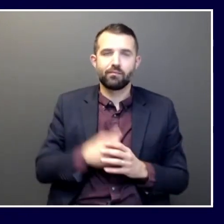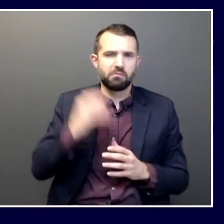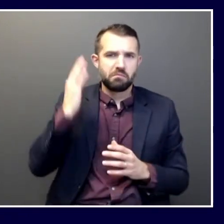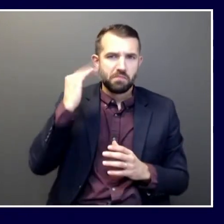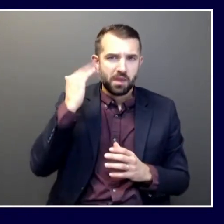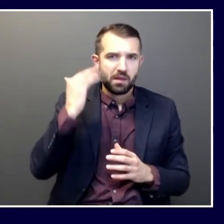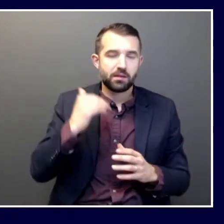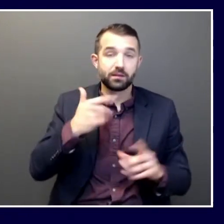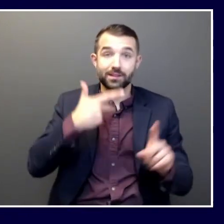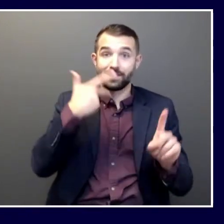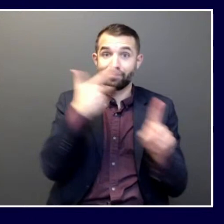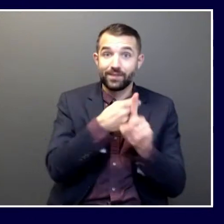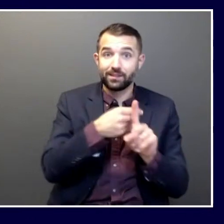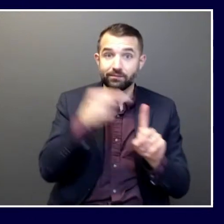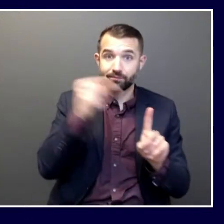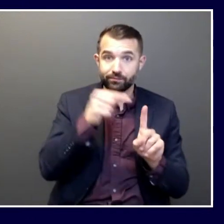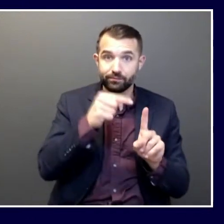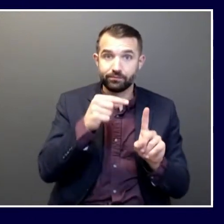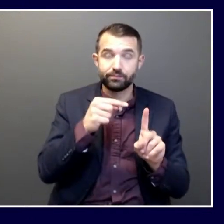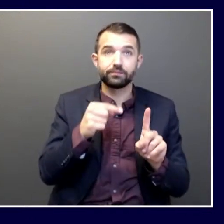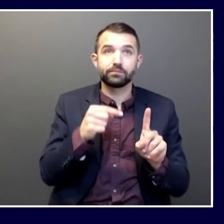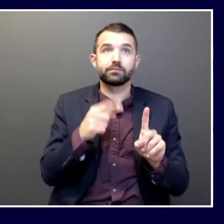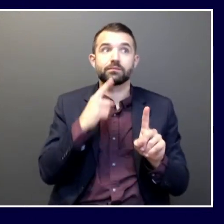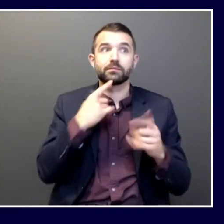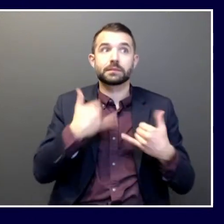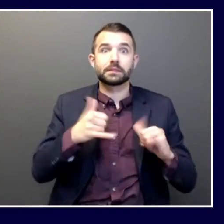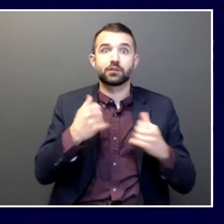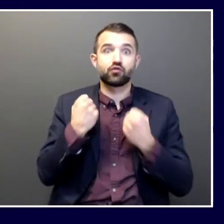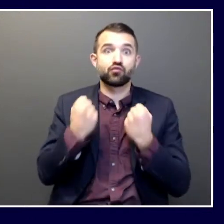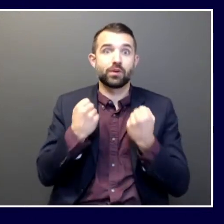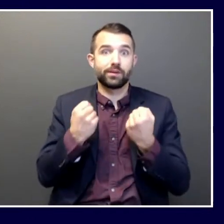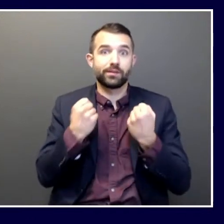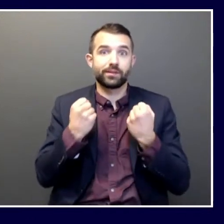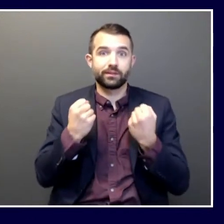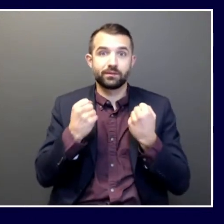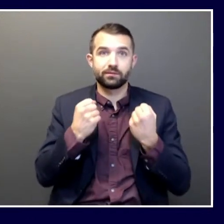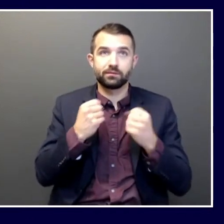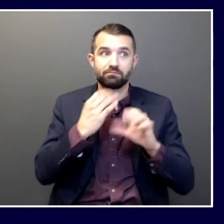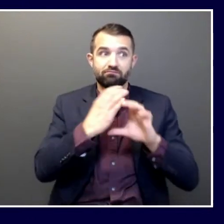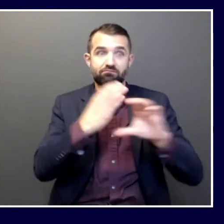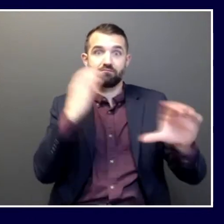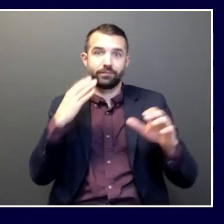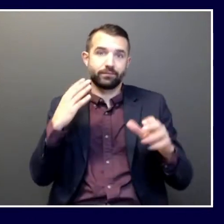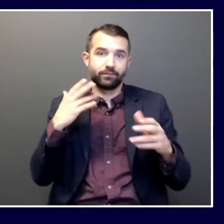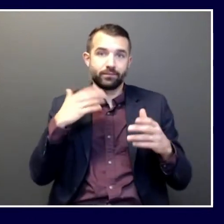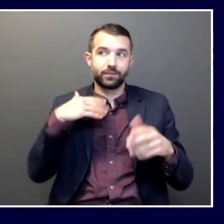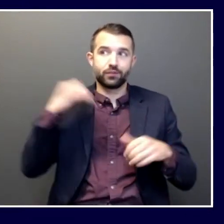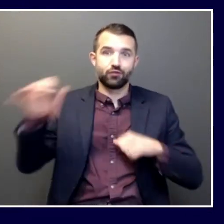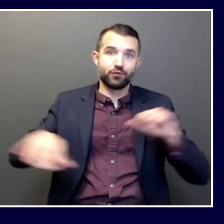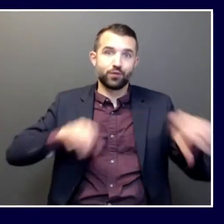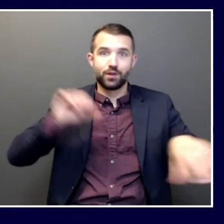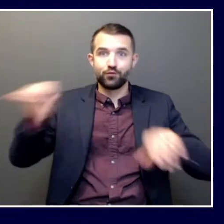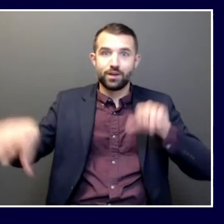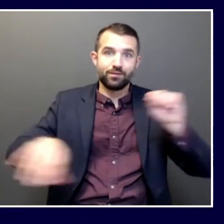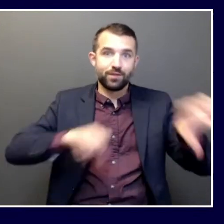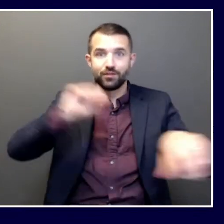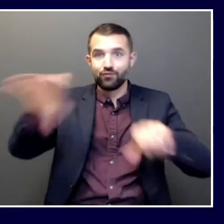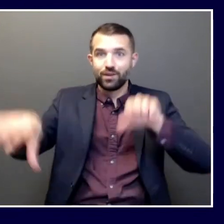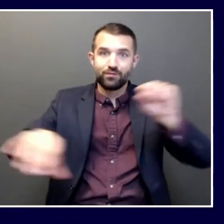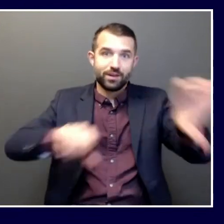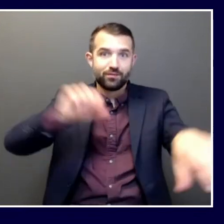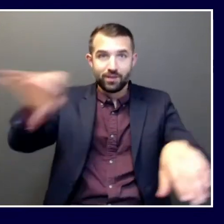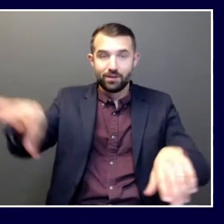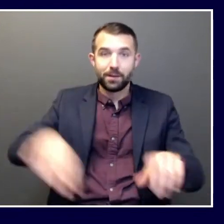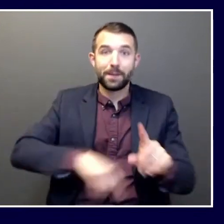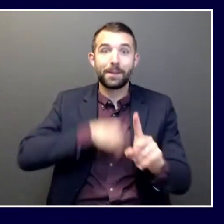still on its way to some places, even though it started arriving. Similarly, there's still some administrative things like clinical advice